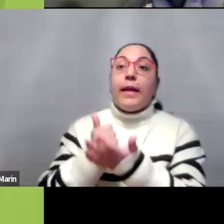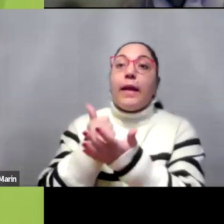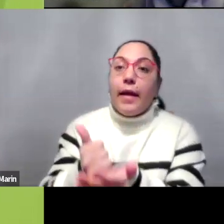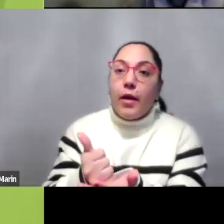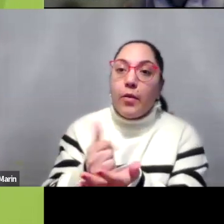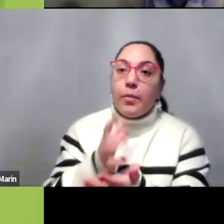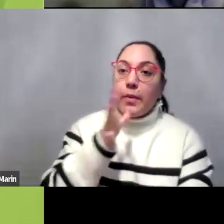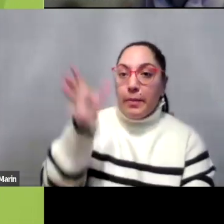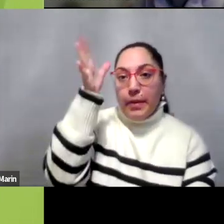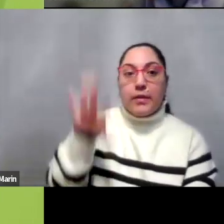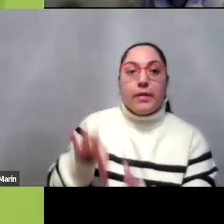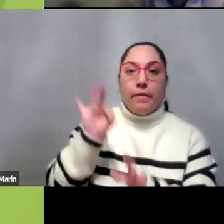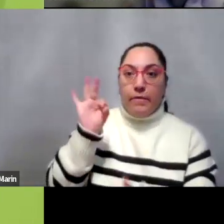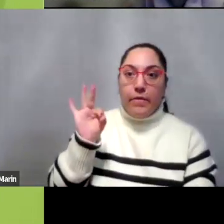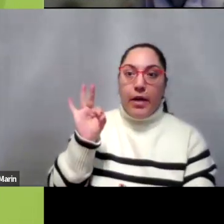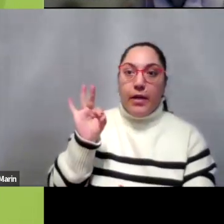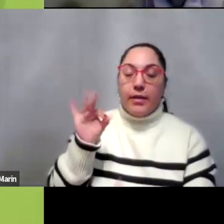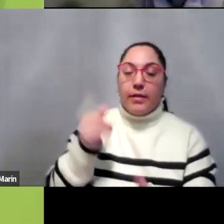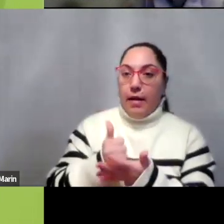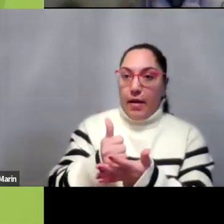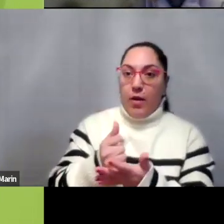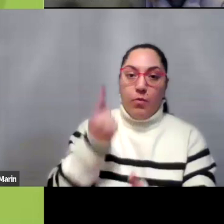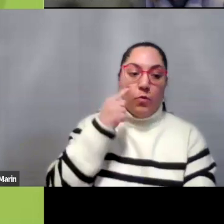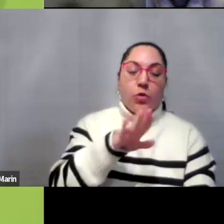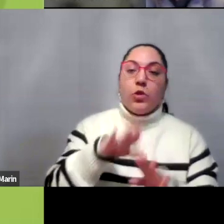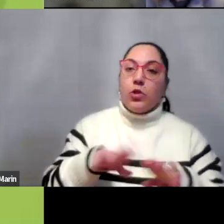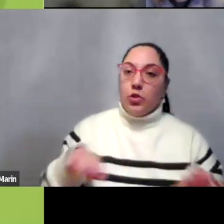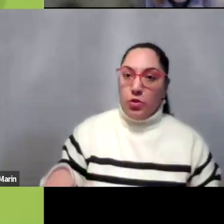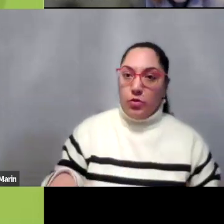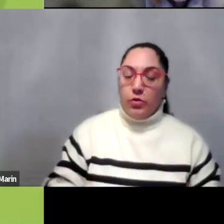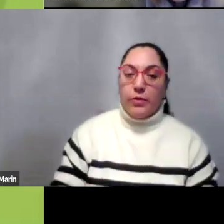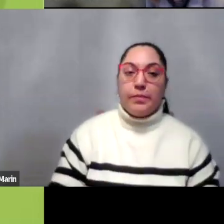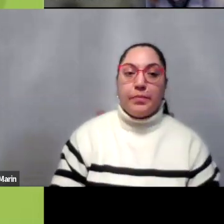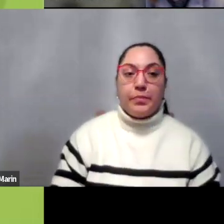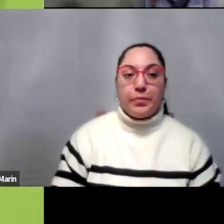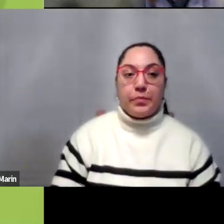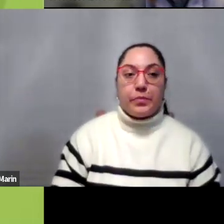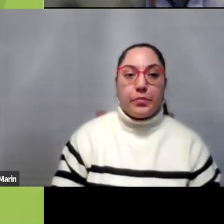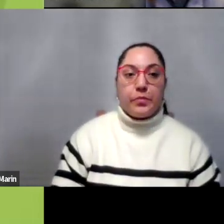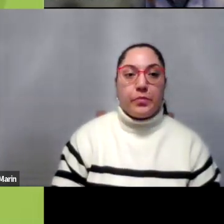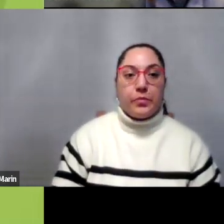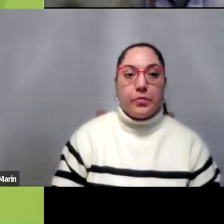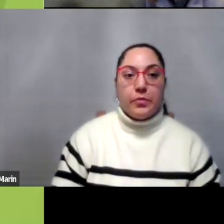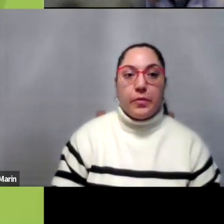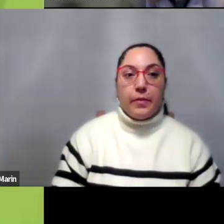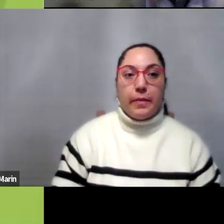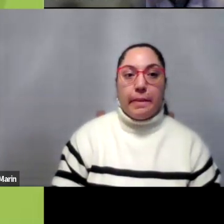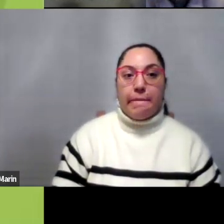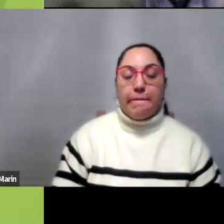finding behavioral health services for their children. Next slide.